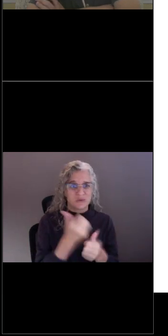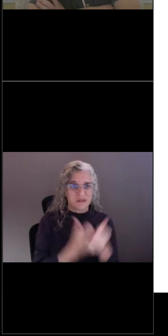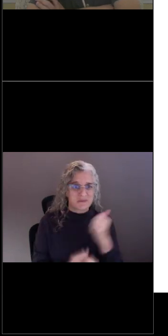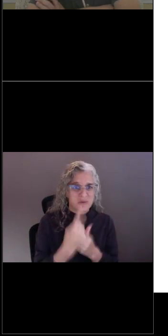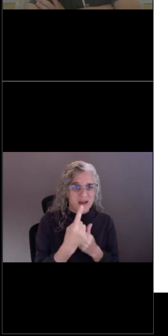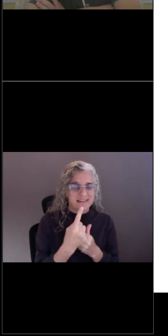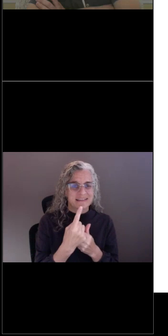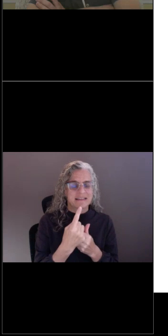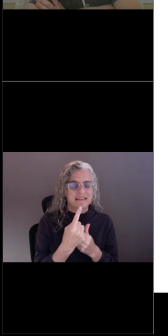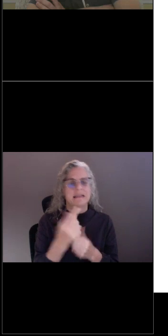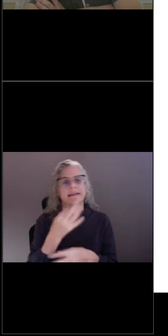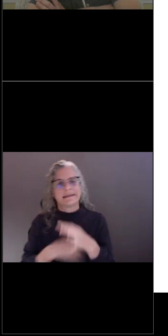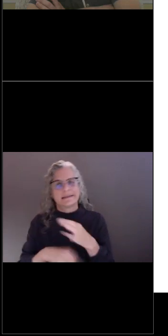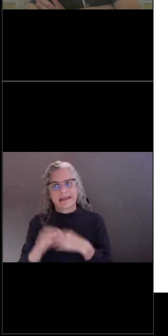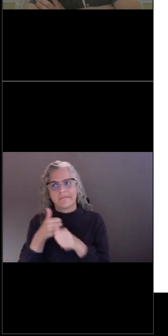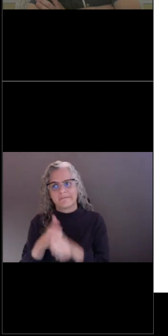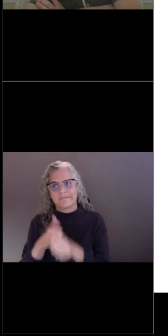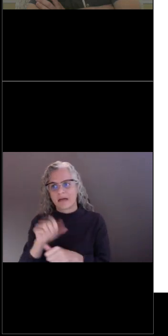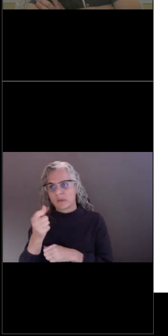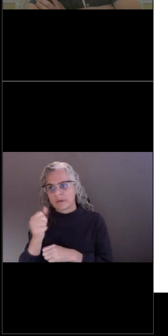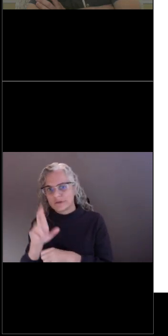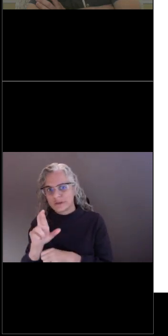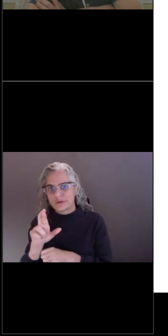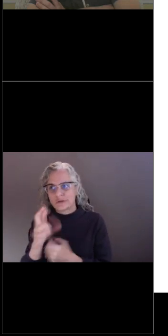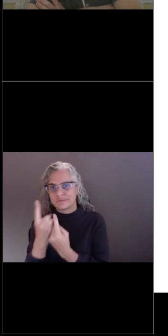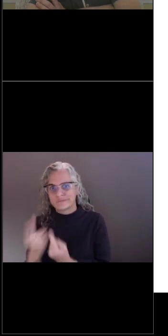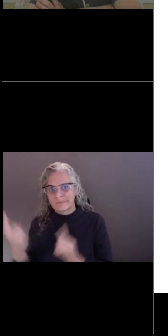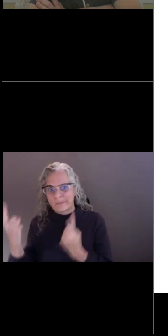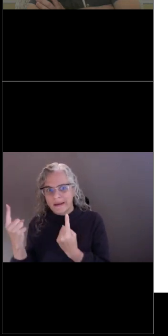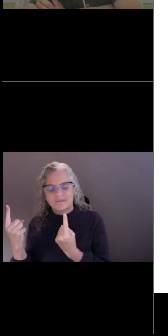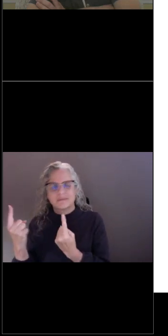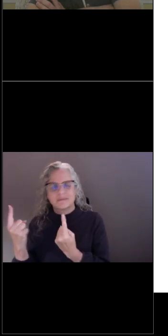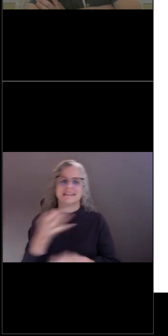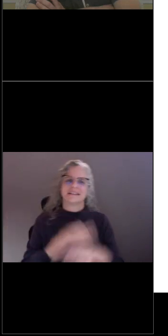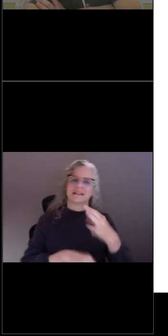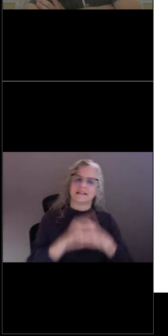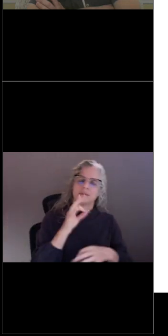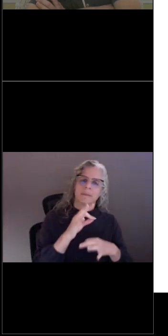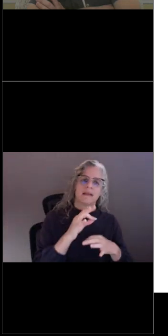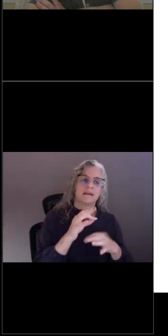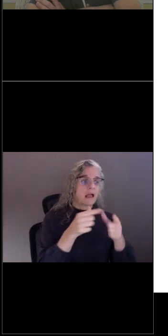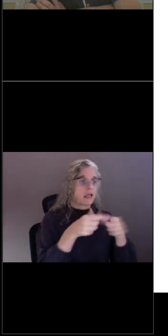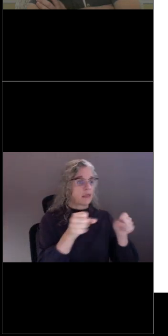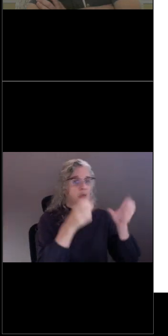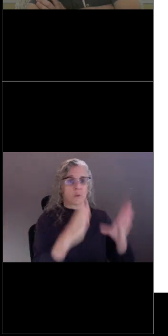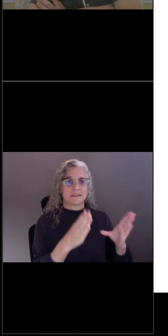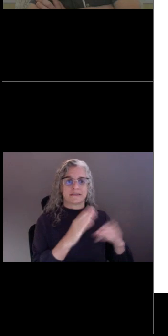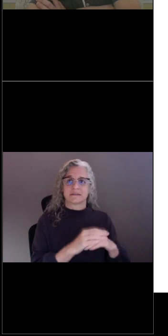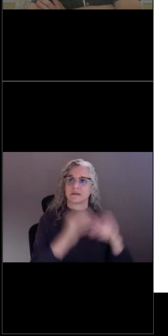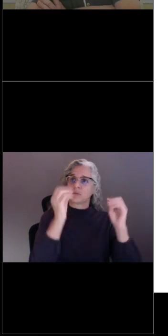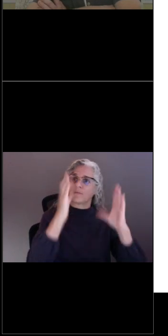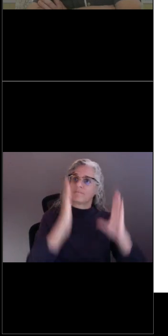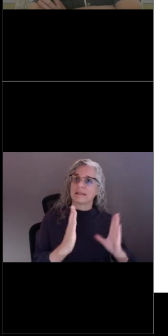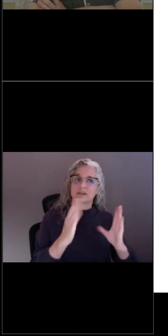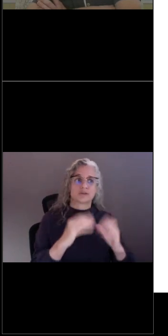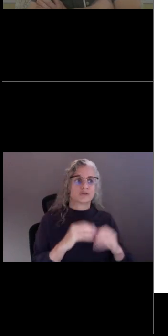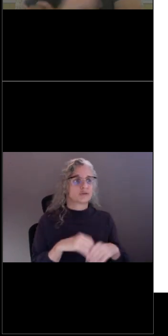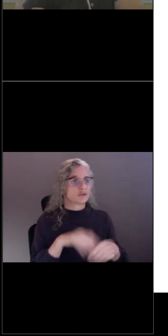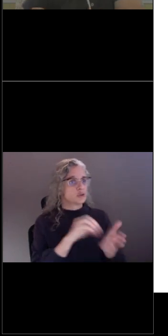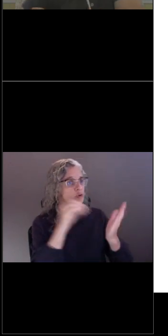gendered term, if you can use general terms like linguists, professors, students, or people, you are